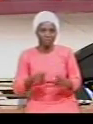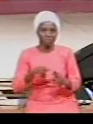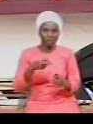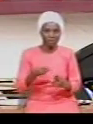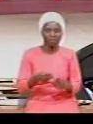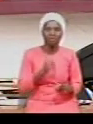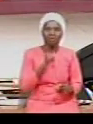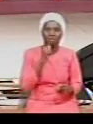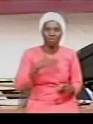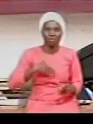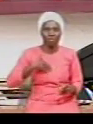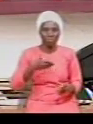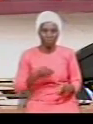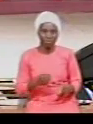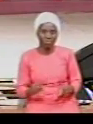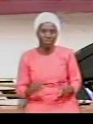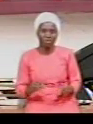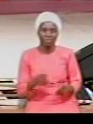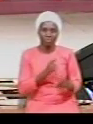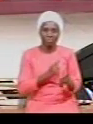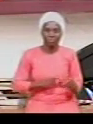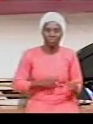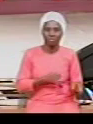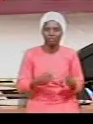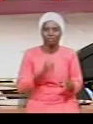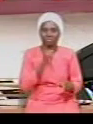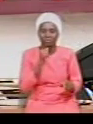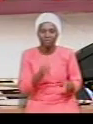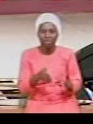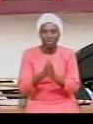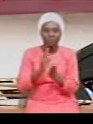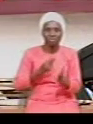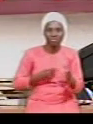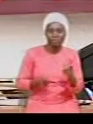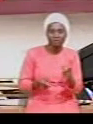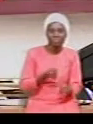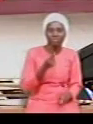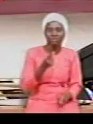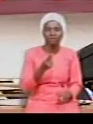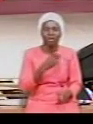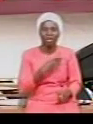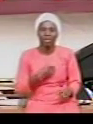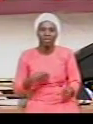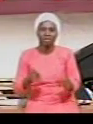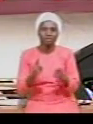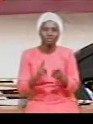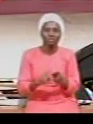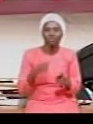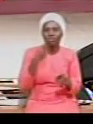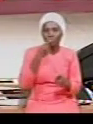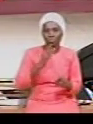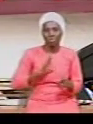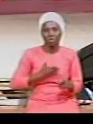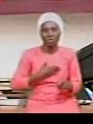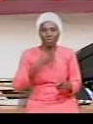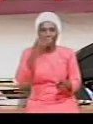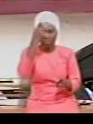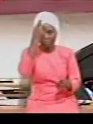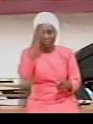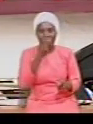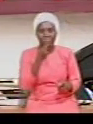consult with us as to who our parents will be, how dad and mom must